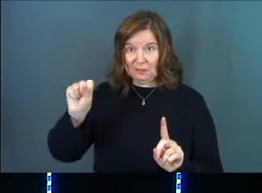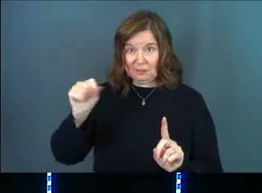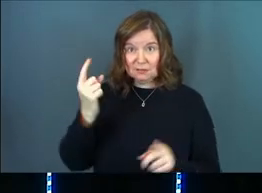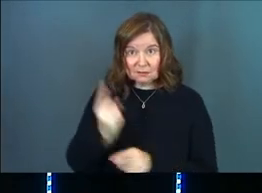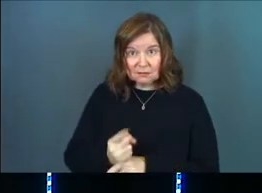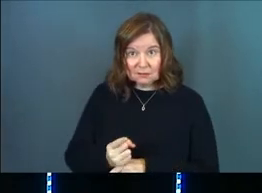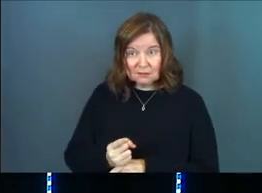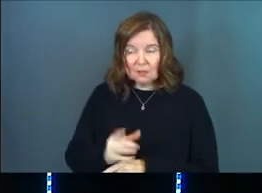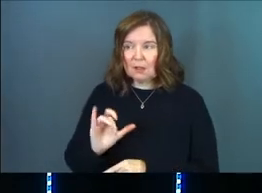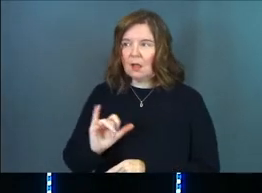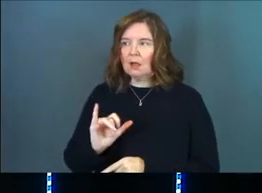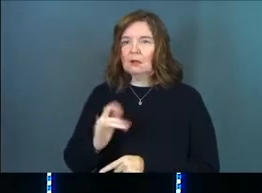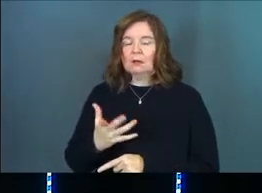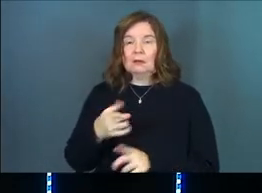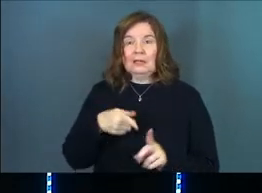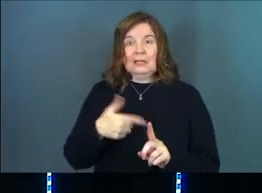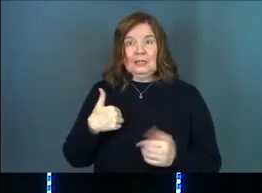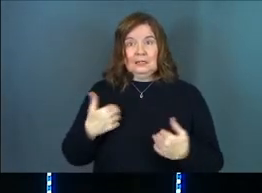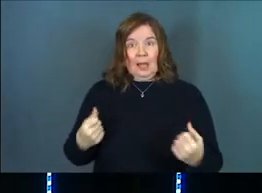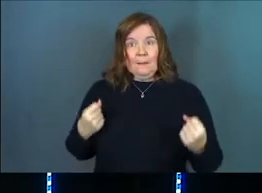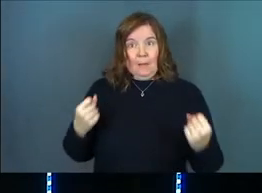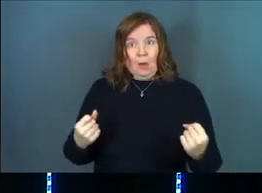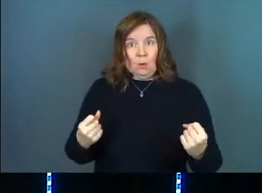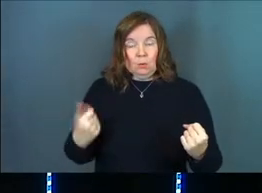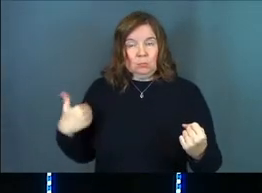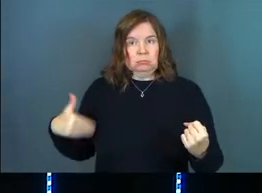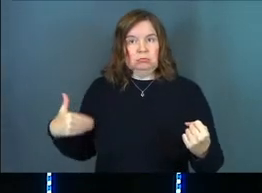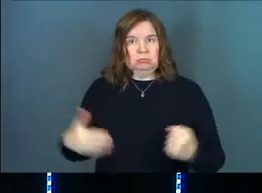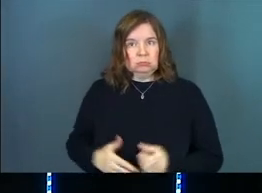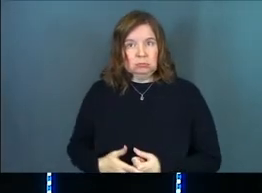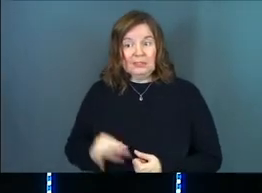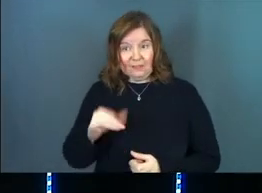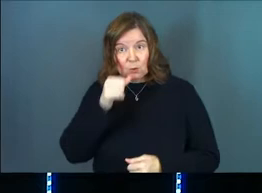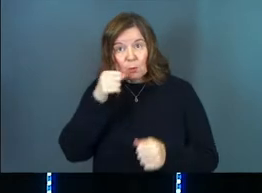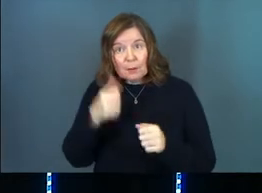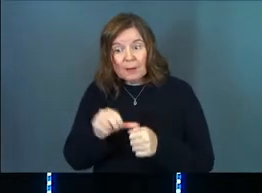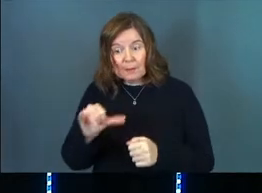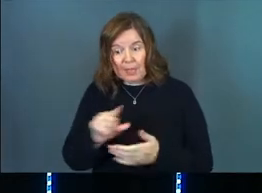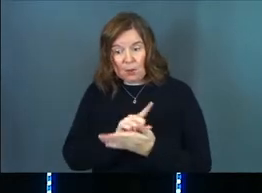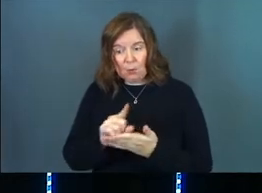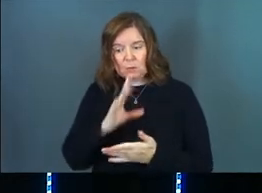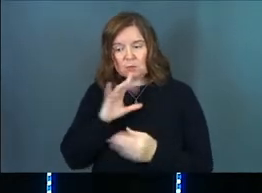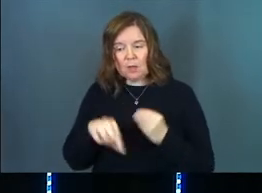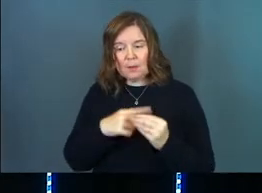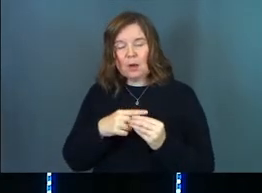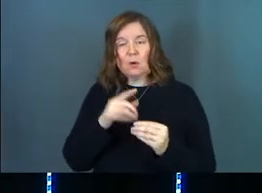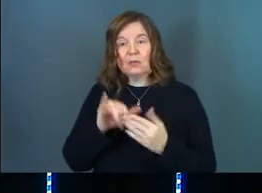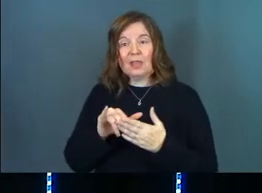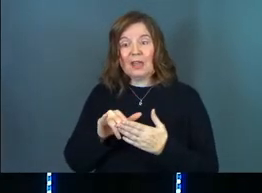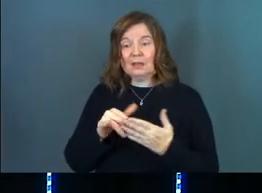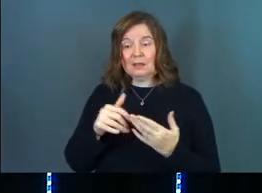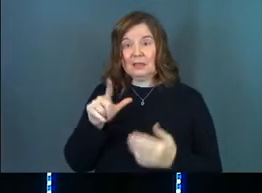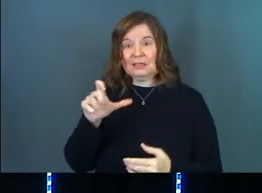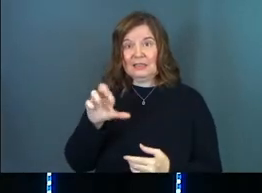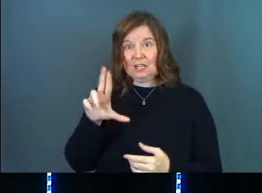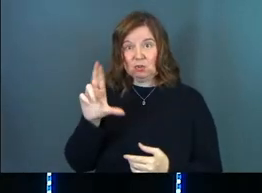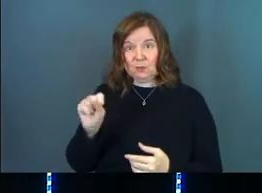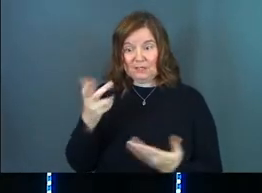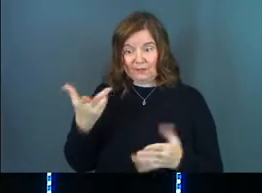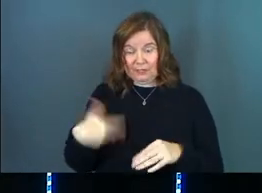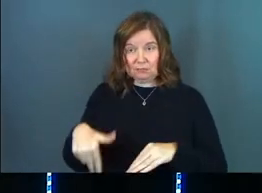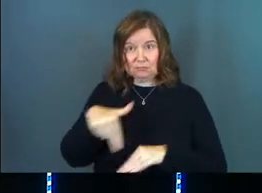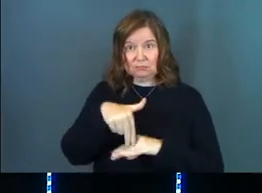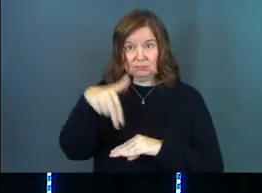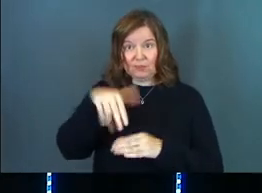Right? Like he's got power. If you guys remember that week, we talked about the fact that after Lazarus was raised